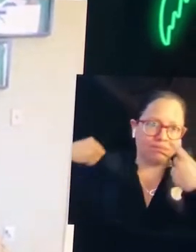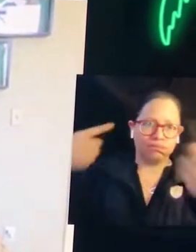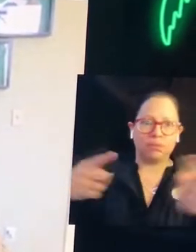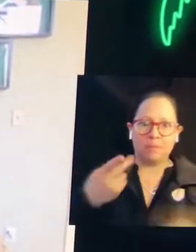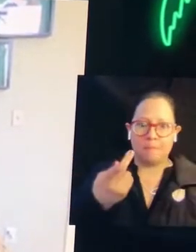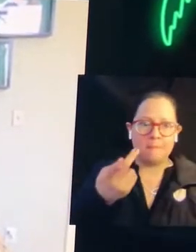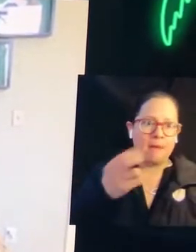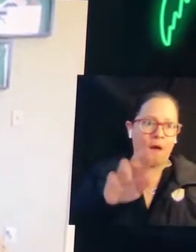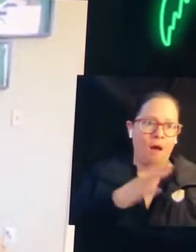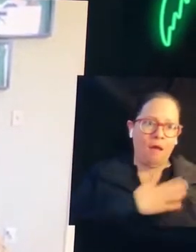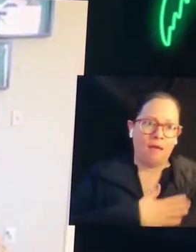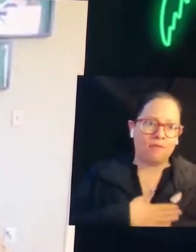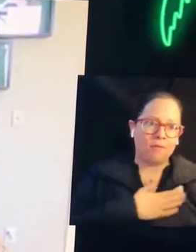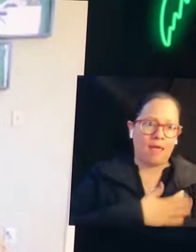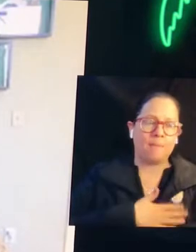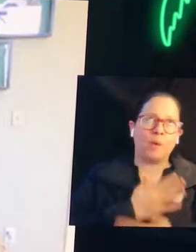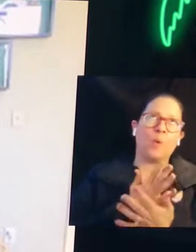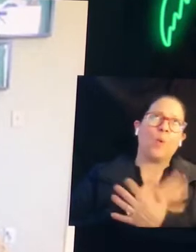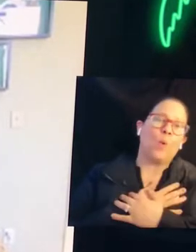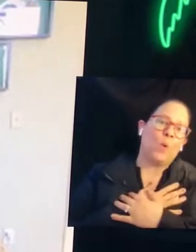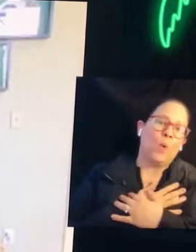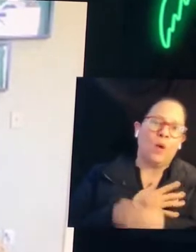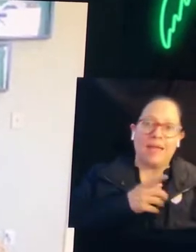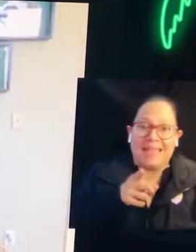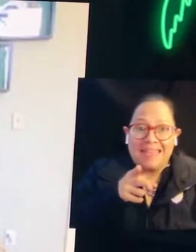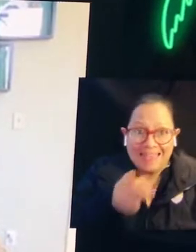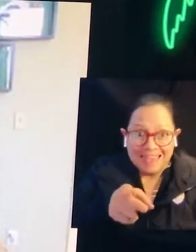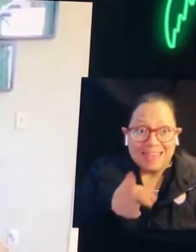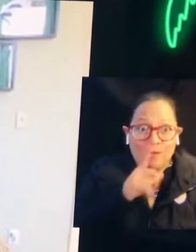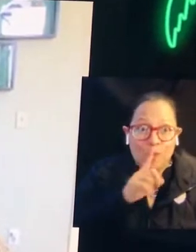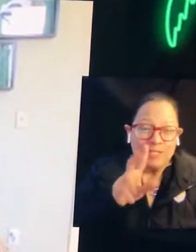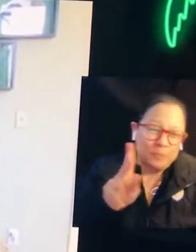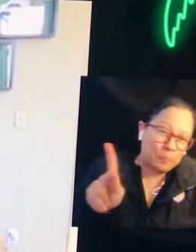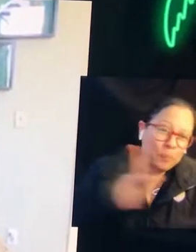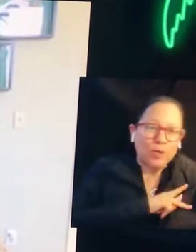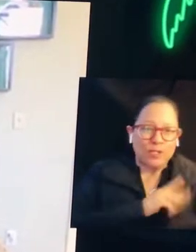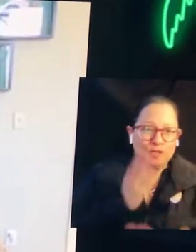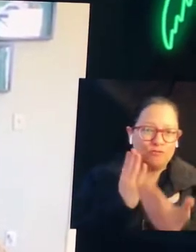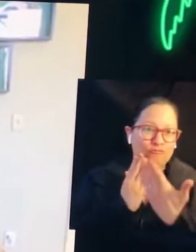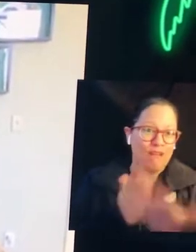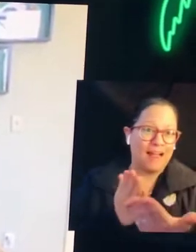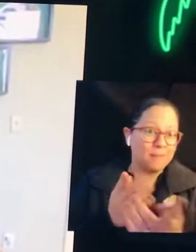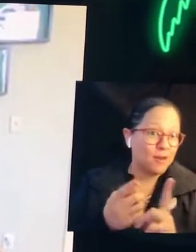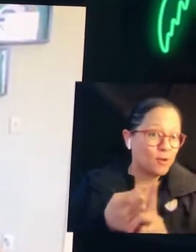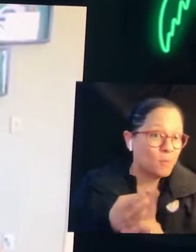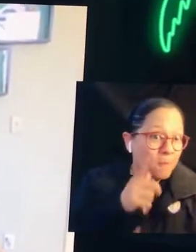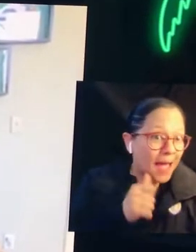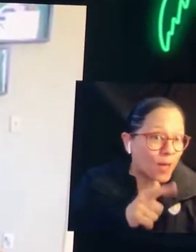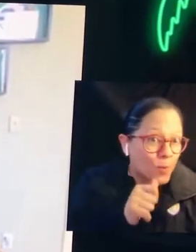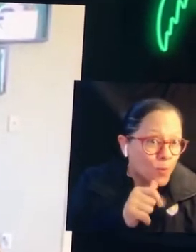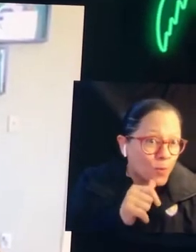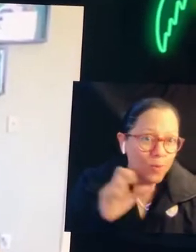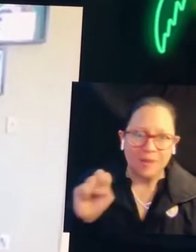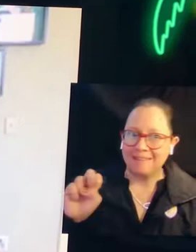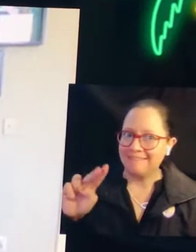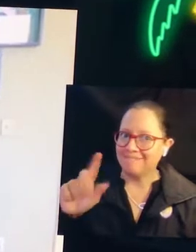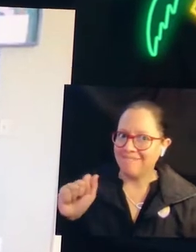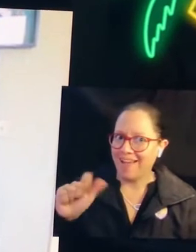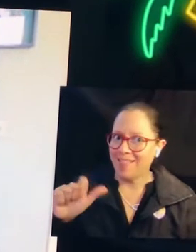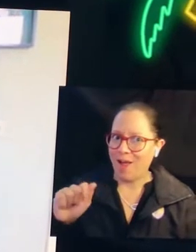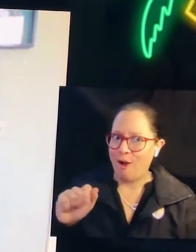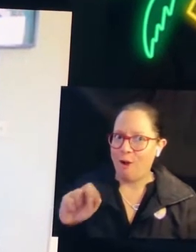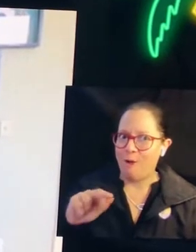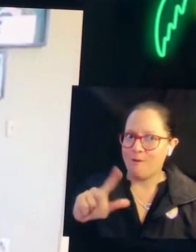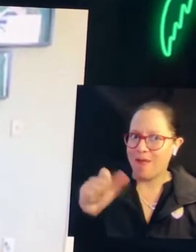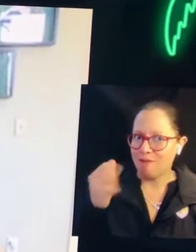He was personally recommended by Eva Longoria for this program, and we're so excited to have him here today